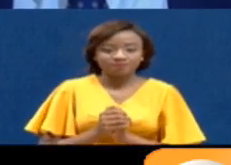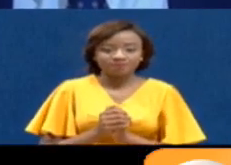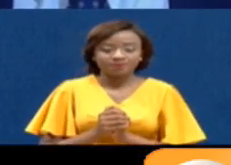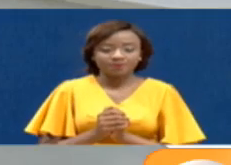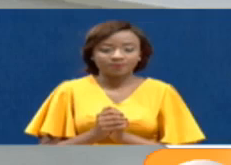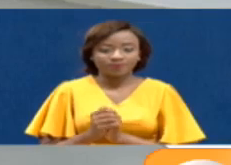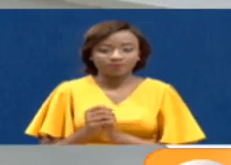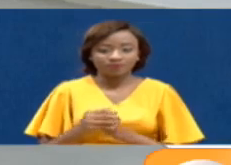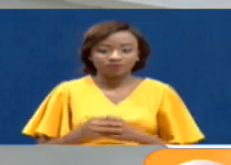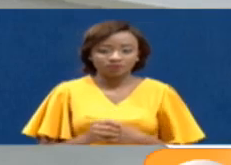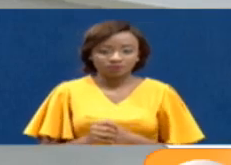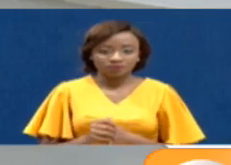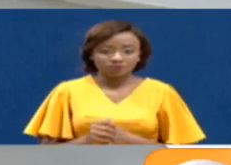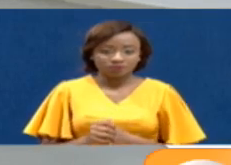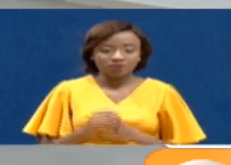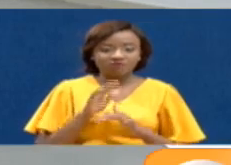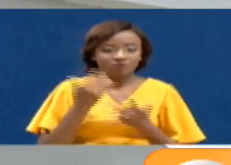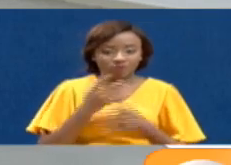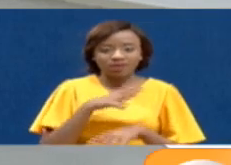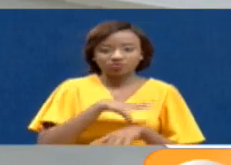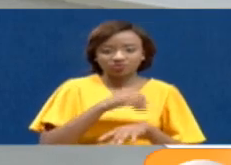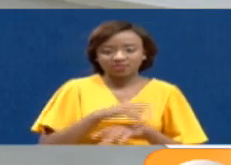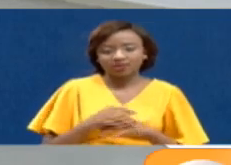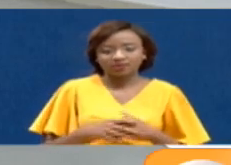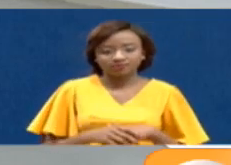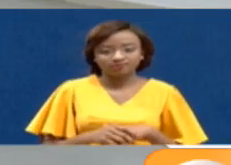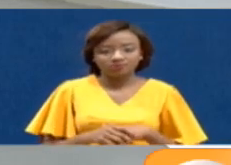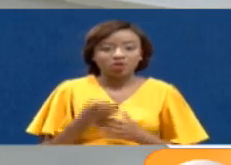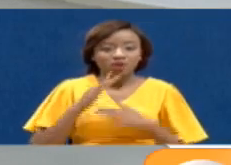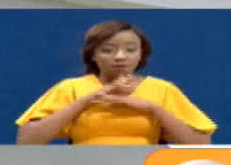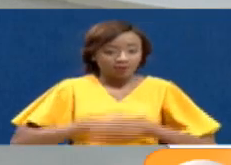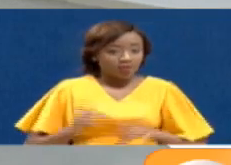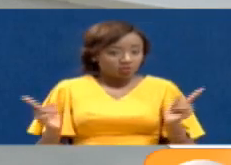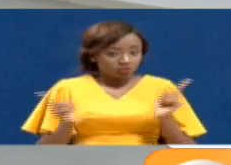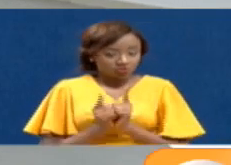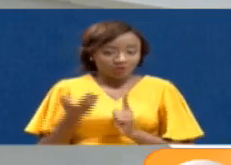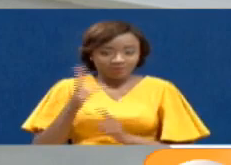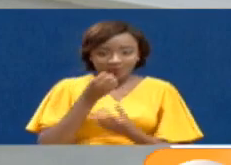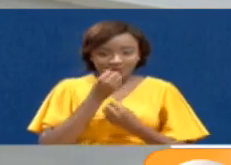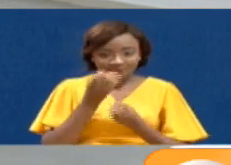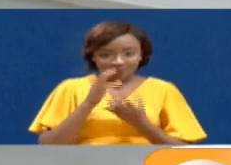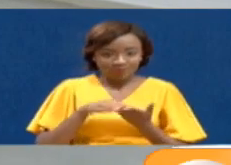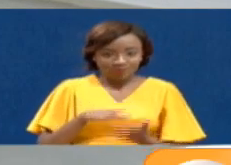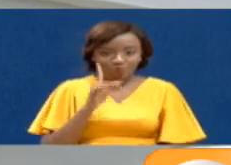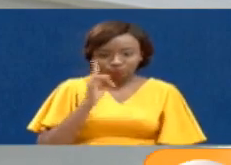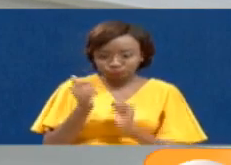Trade and Development, live from Geneva in Switzerland. Well, we take a quick break. You're watching Newsnight. When we return, we've got some sports updates.